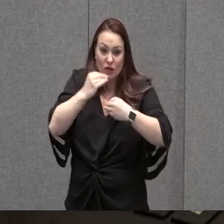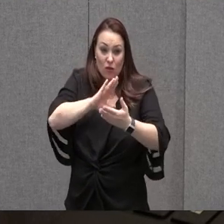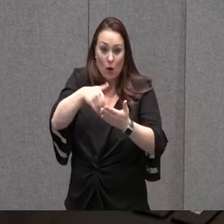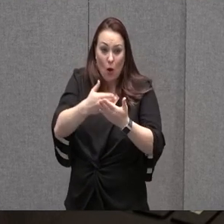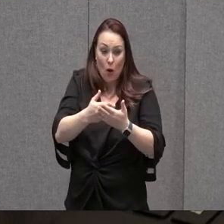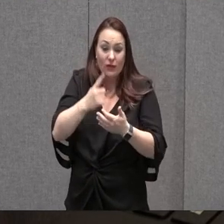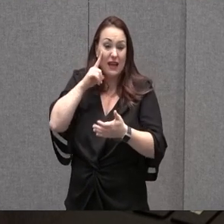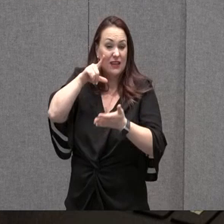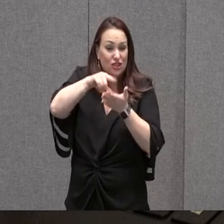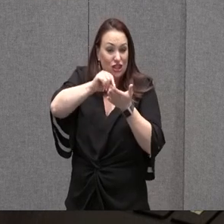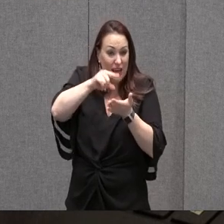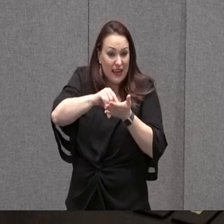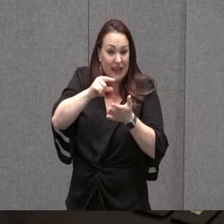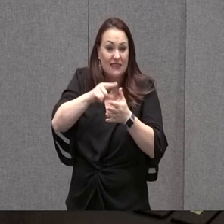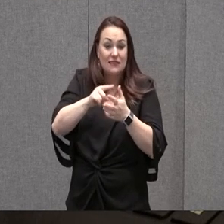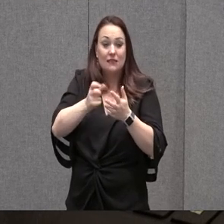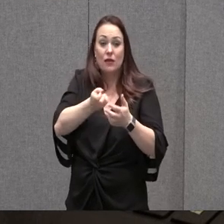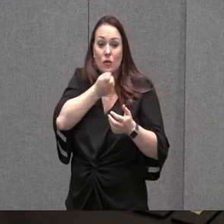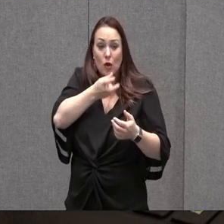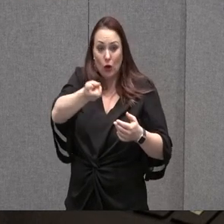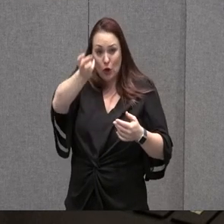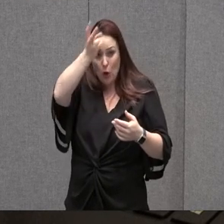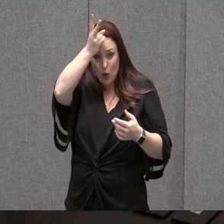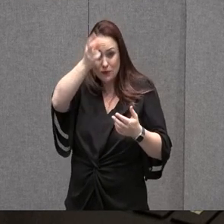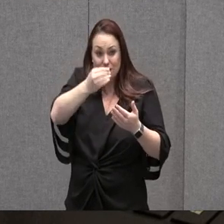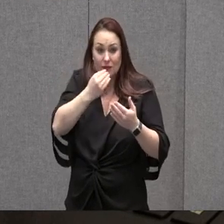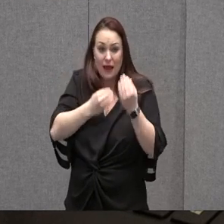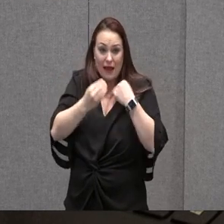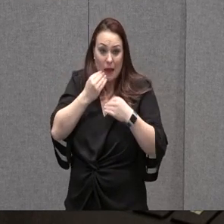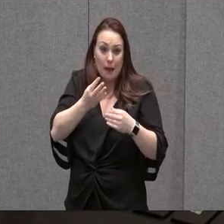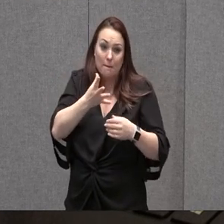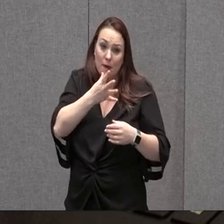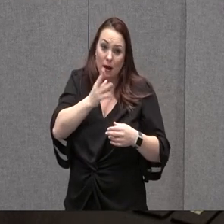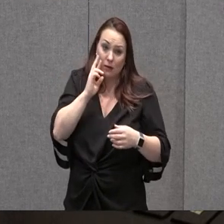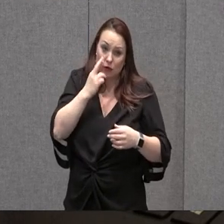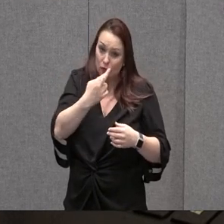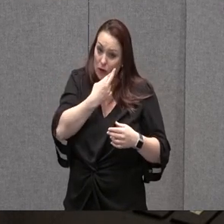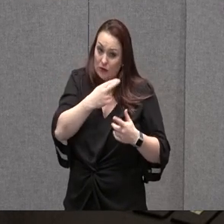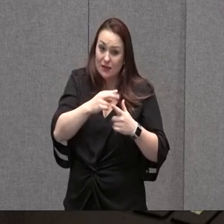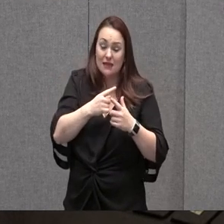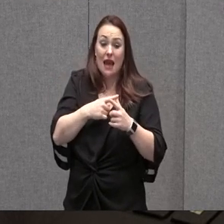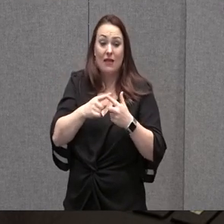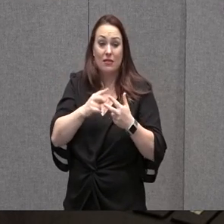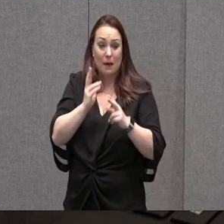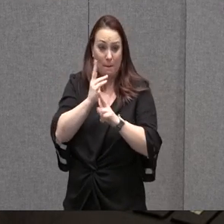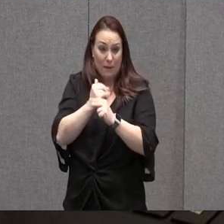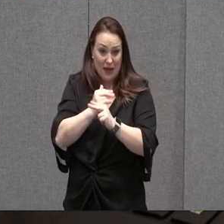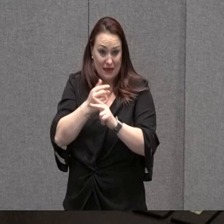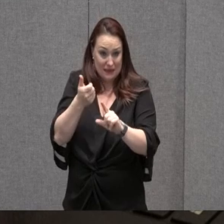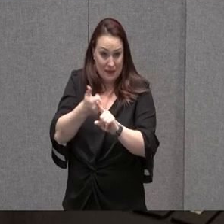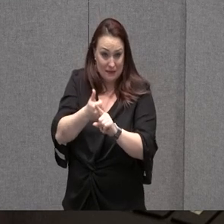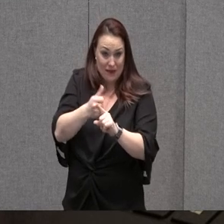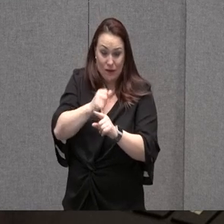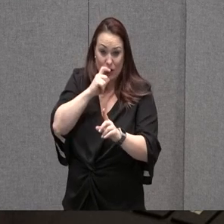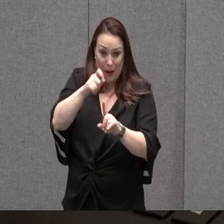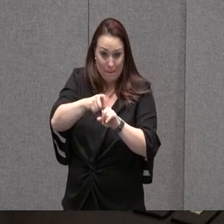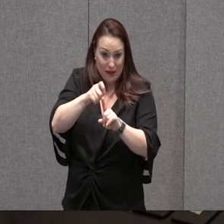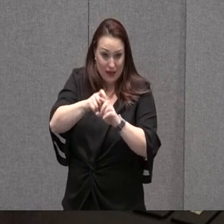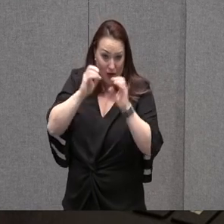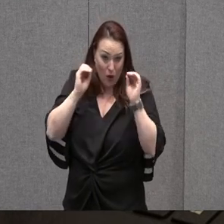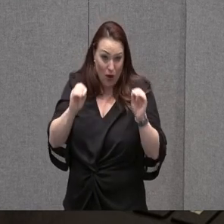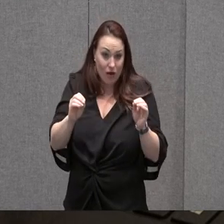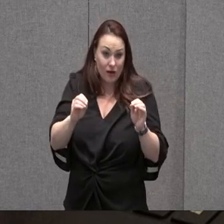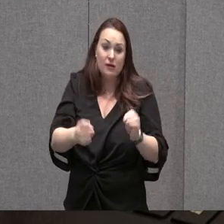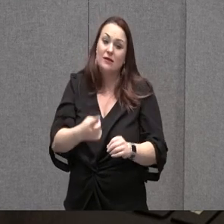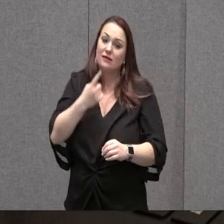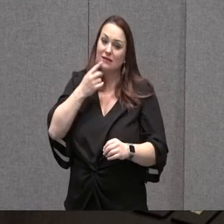ate the vegetables, the goats ate mom's roses, and the bunnies weren't picky at all. They ate anything in sight.